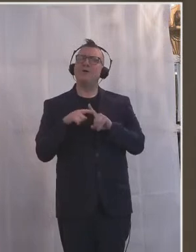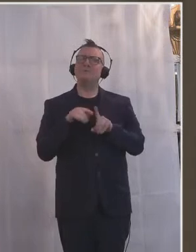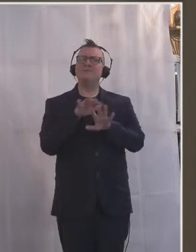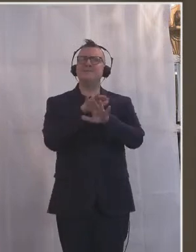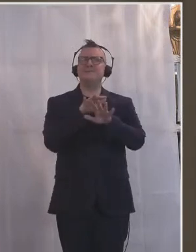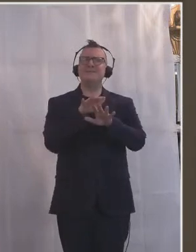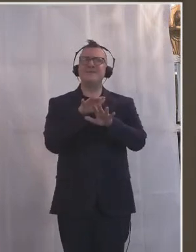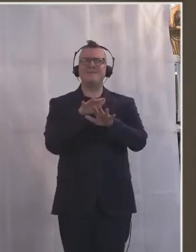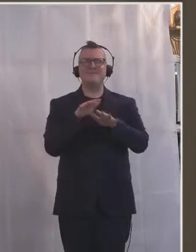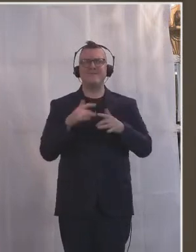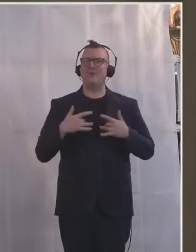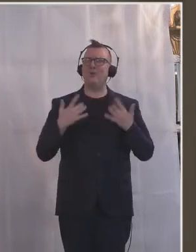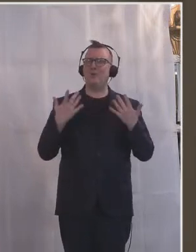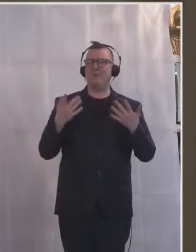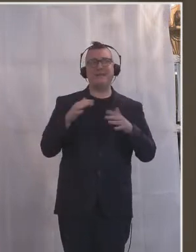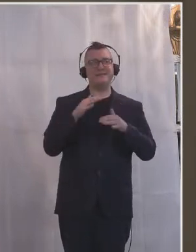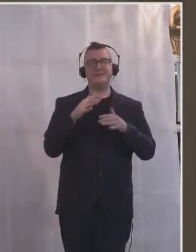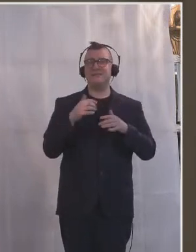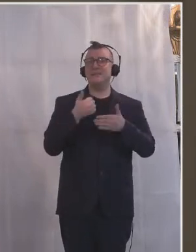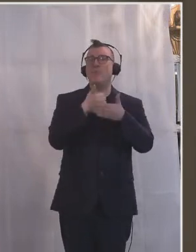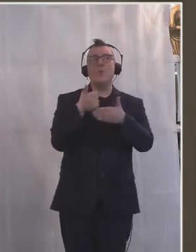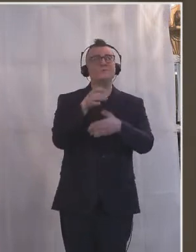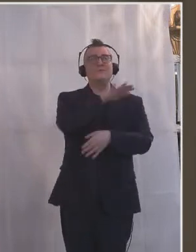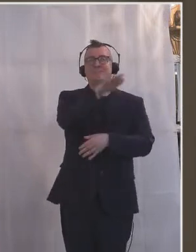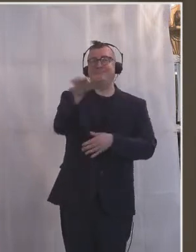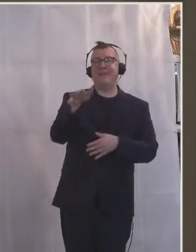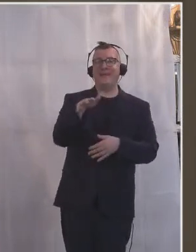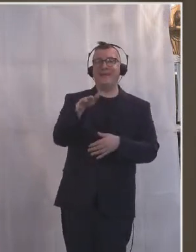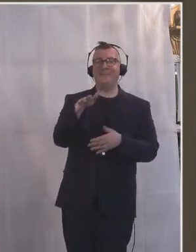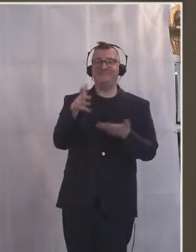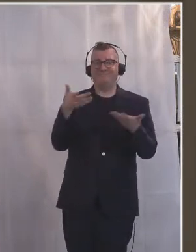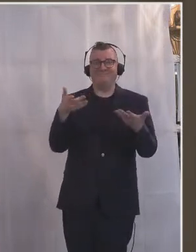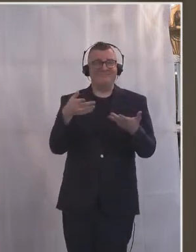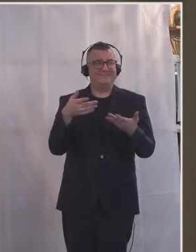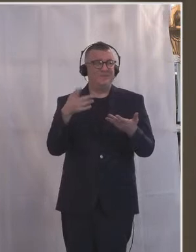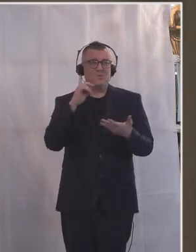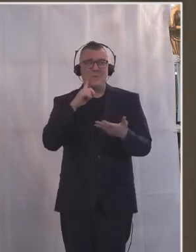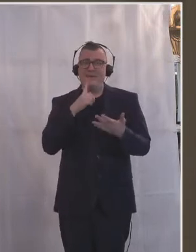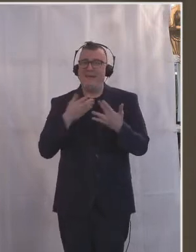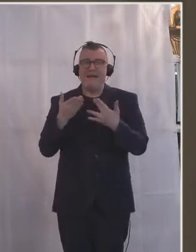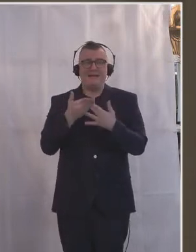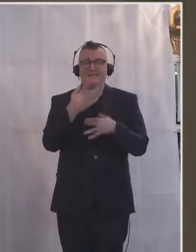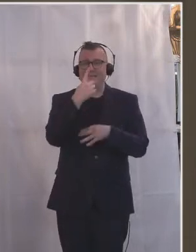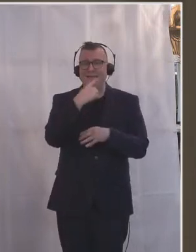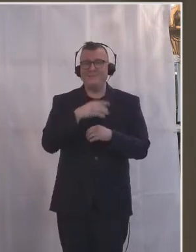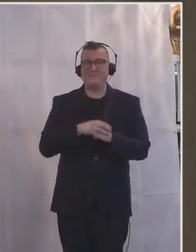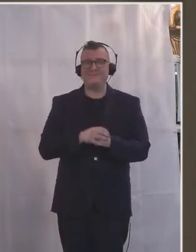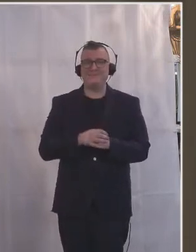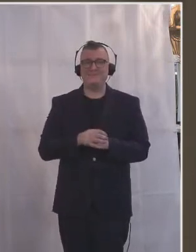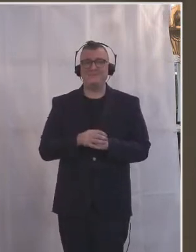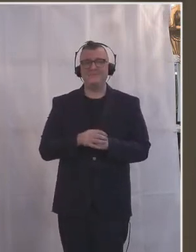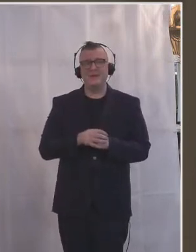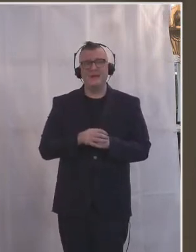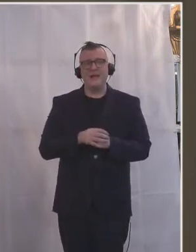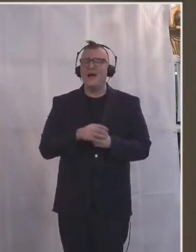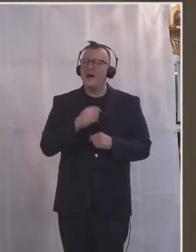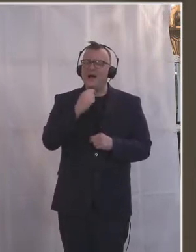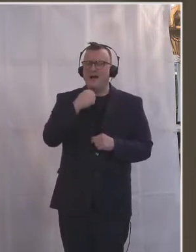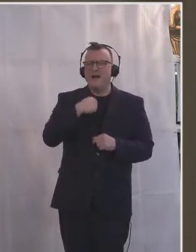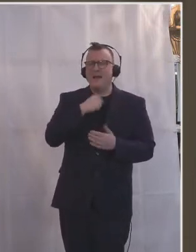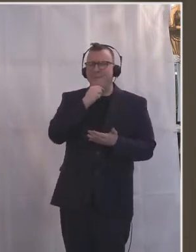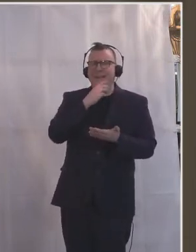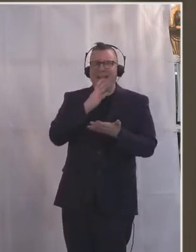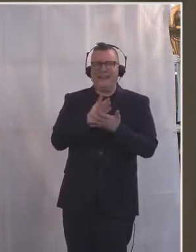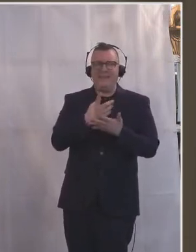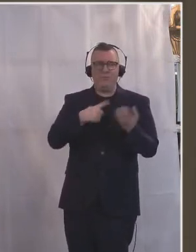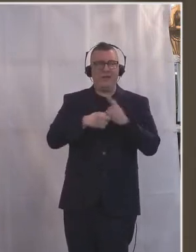support available out there for women innovators. So it's one of the things I believe is that we need to work